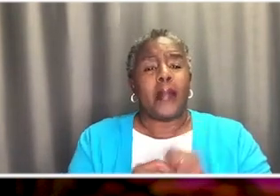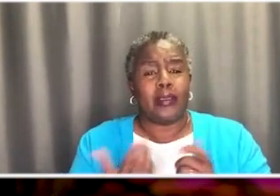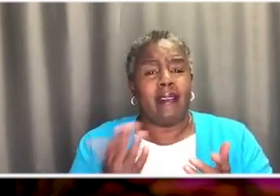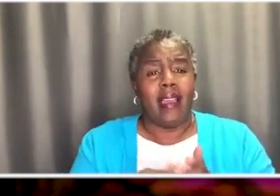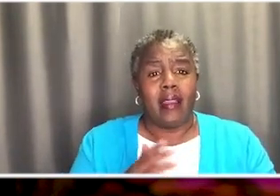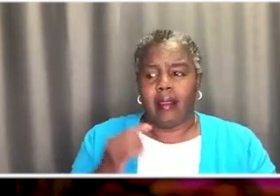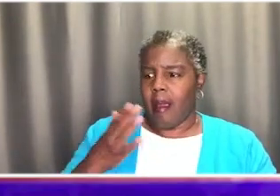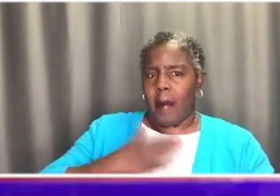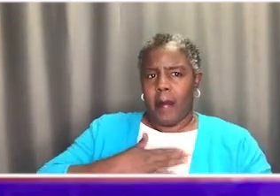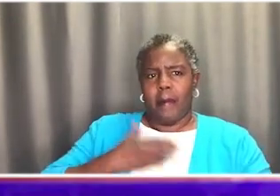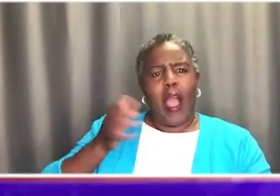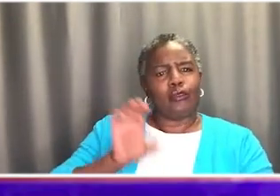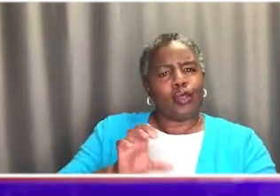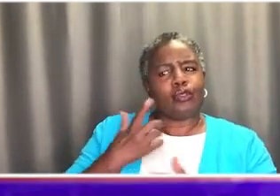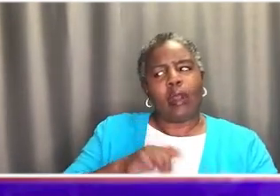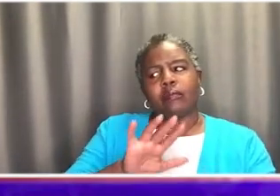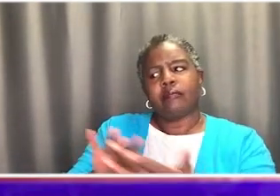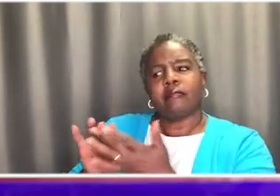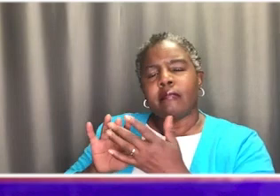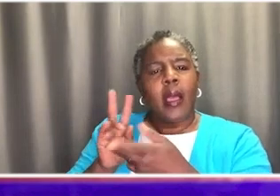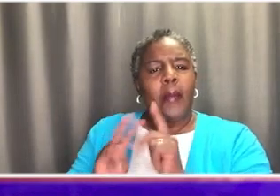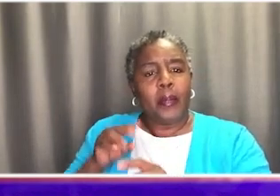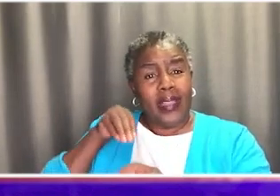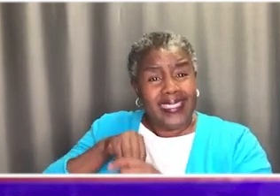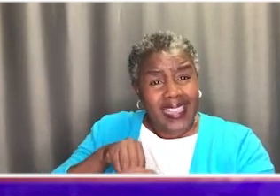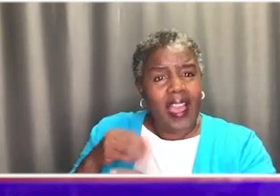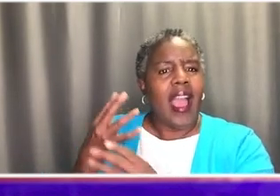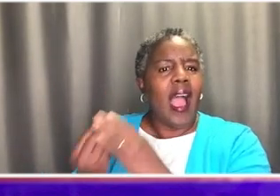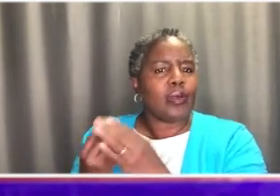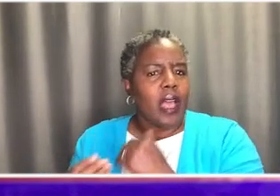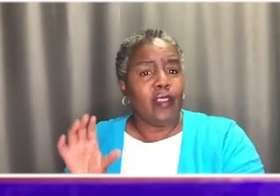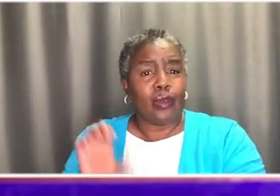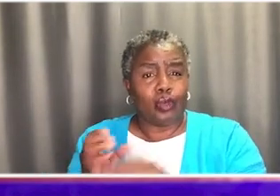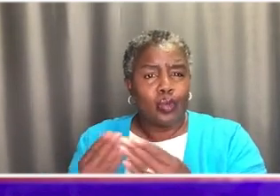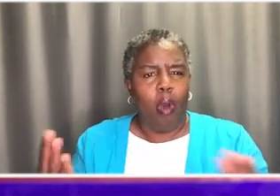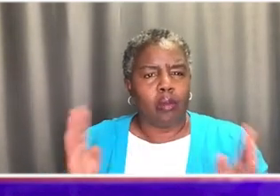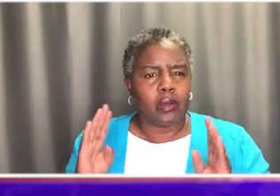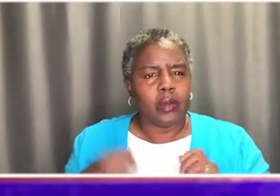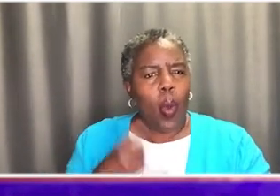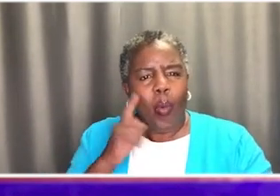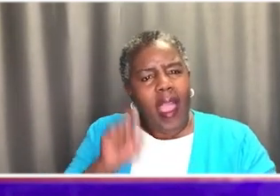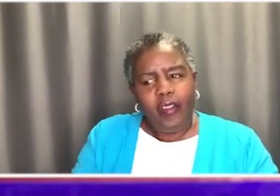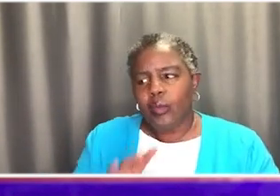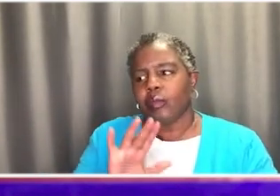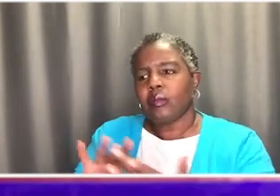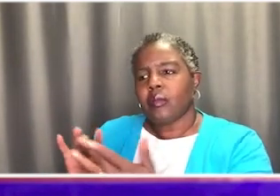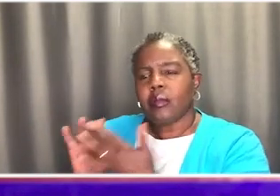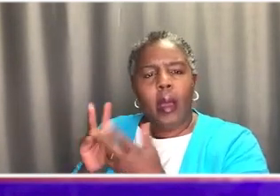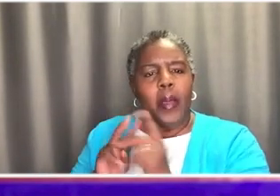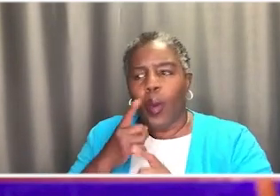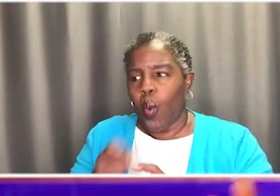my church to reach people in and out of the church walls. We have to touch people who